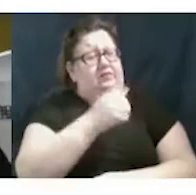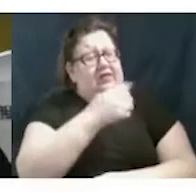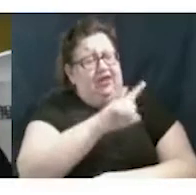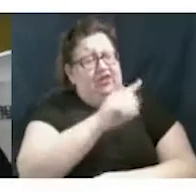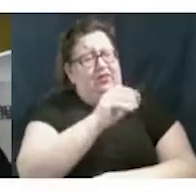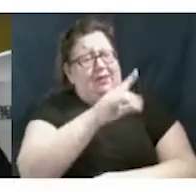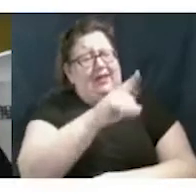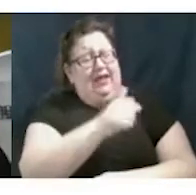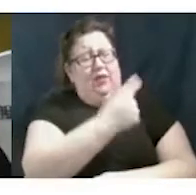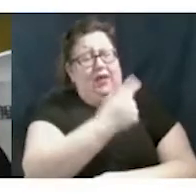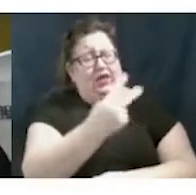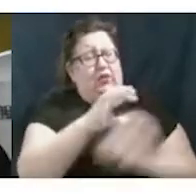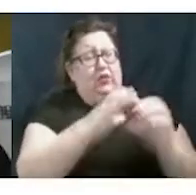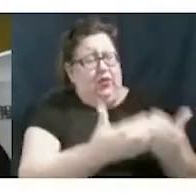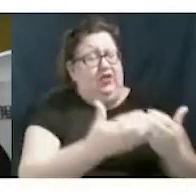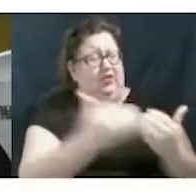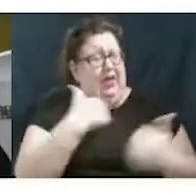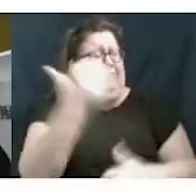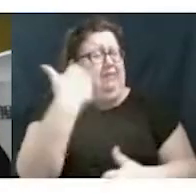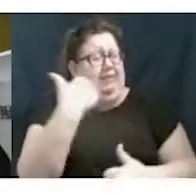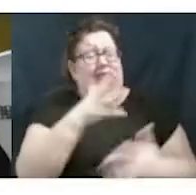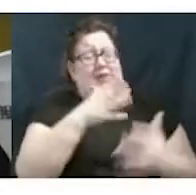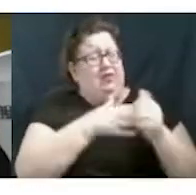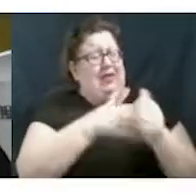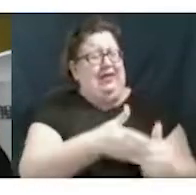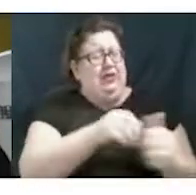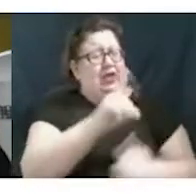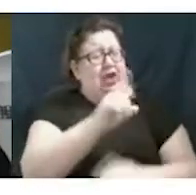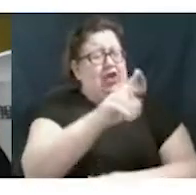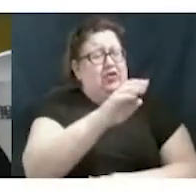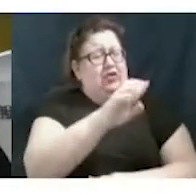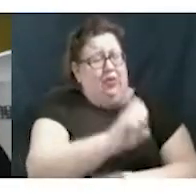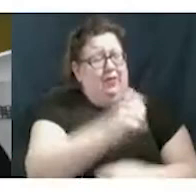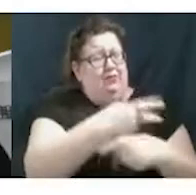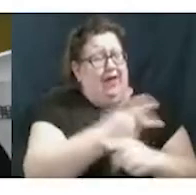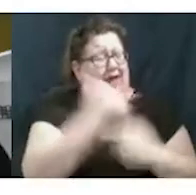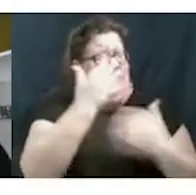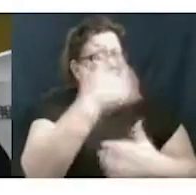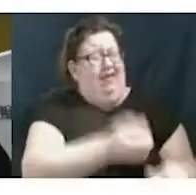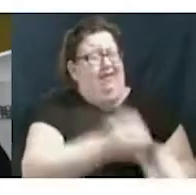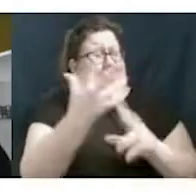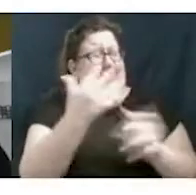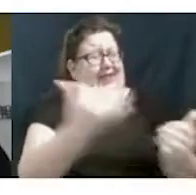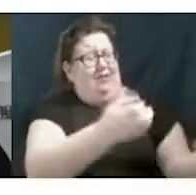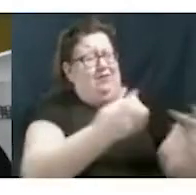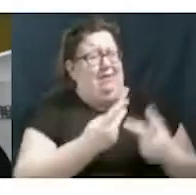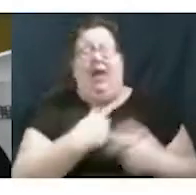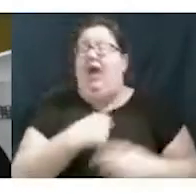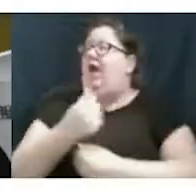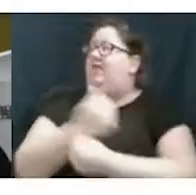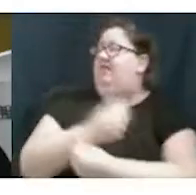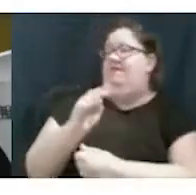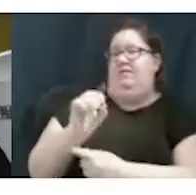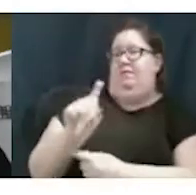got through Key2L. That was a great lead-in to the Adobe products. I don't know why they got rid of that. Now they're bringing it back for some reason. I love the mod course.